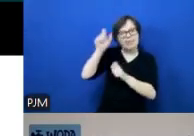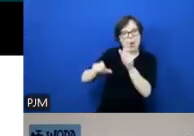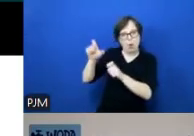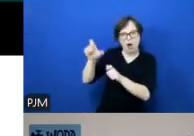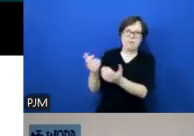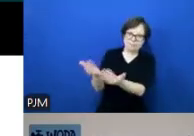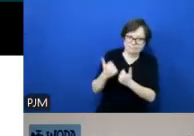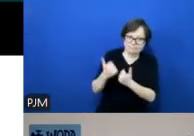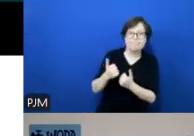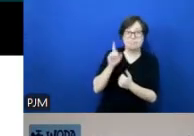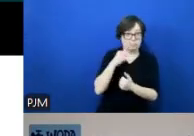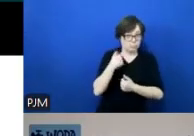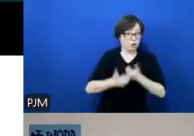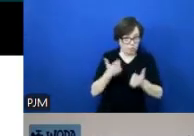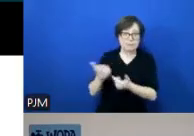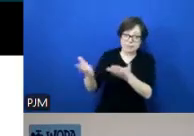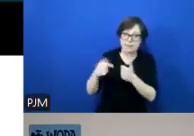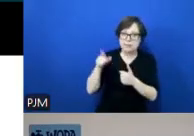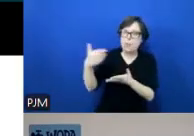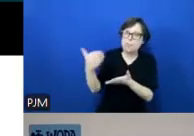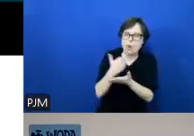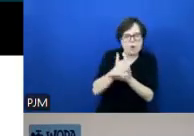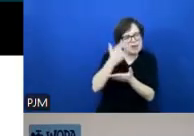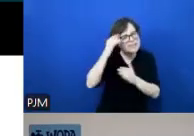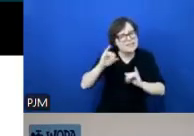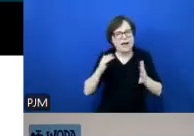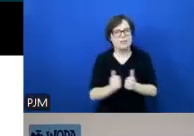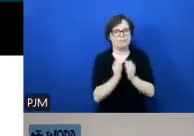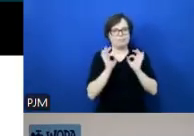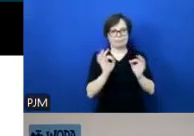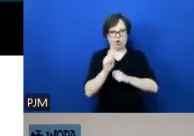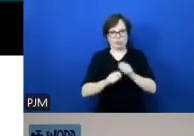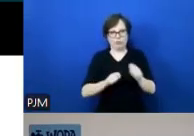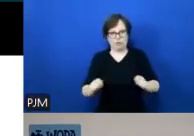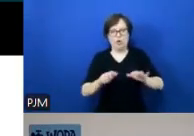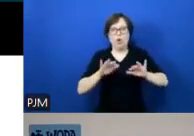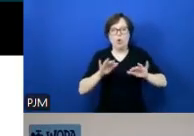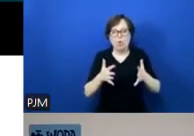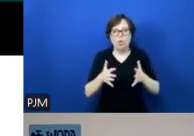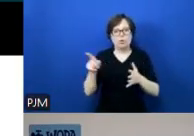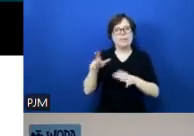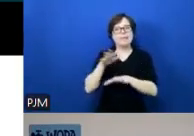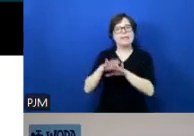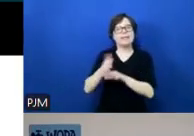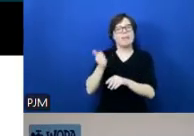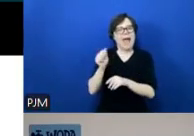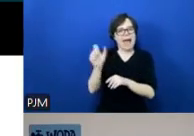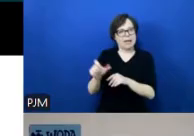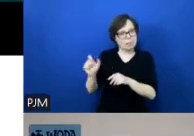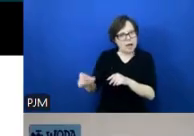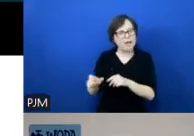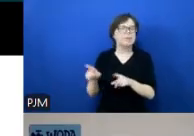step, to hire scientists who help us find a solution, that is to use an expert-based